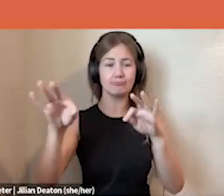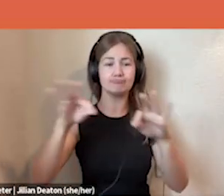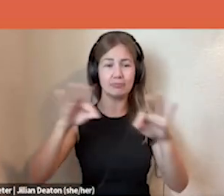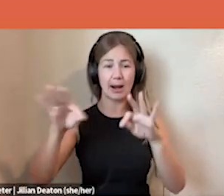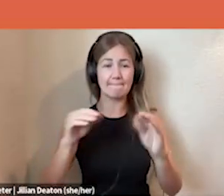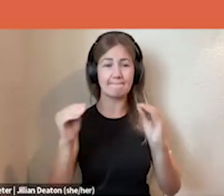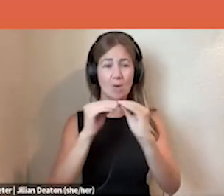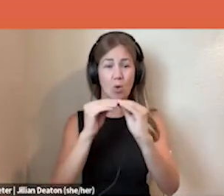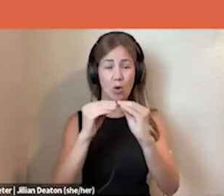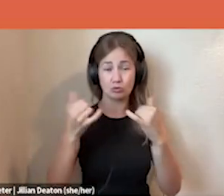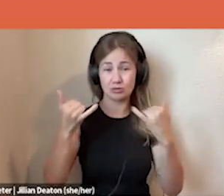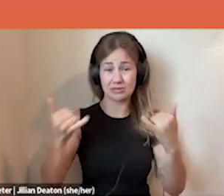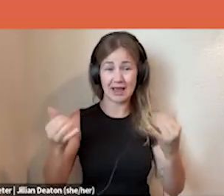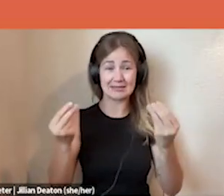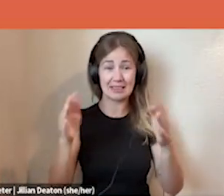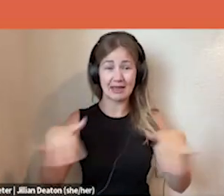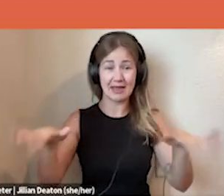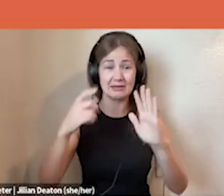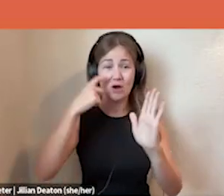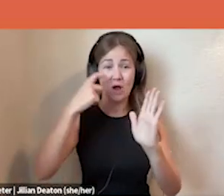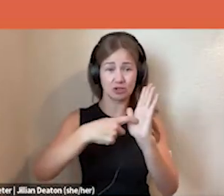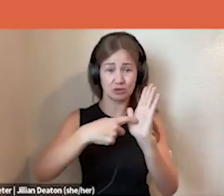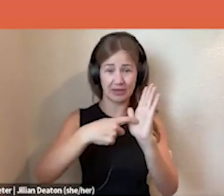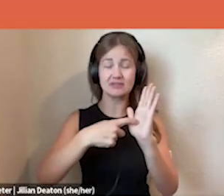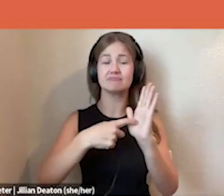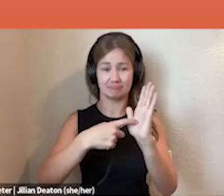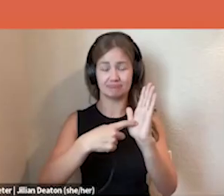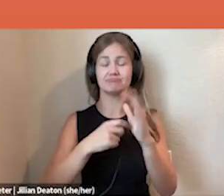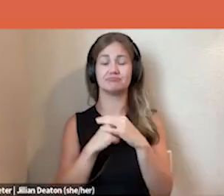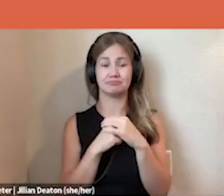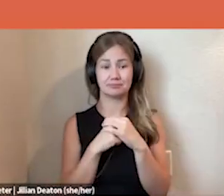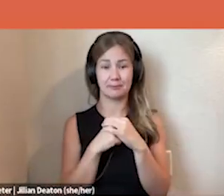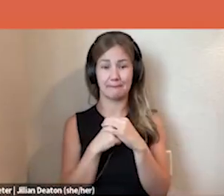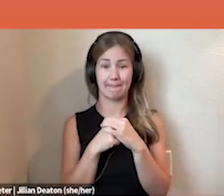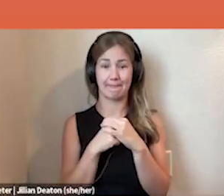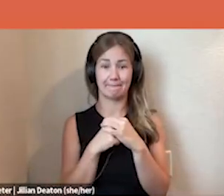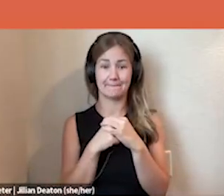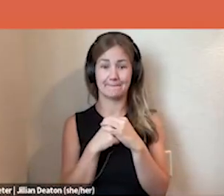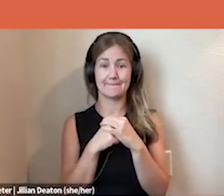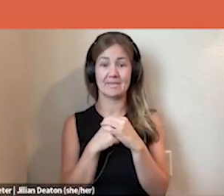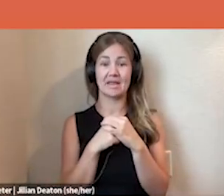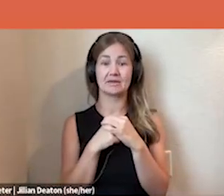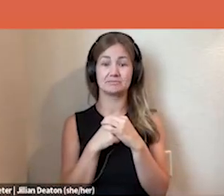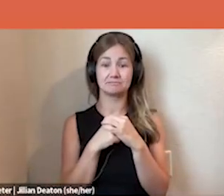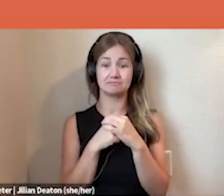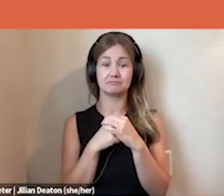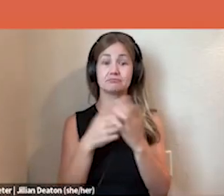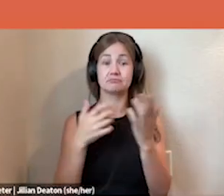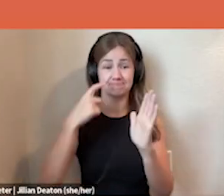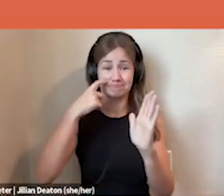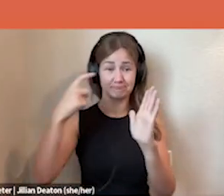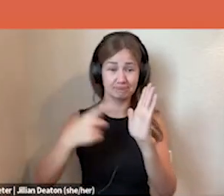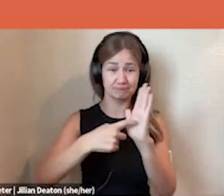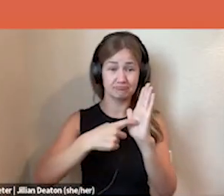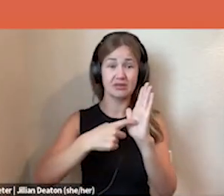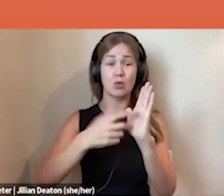acknowledgement, and we can take a moment to center ourselves in this space together. The practice of recognizing our country's